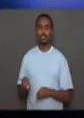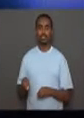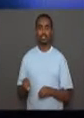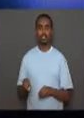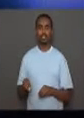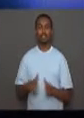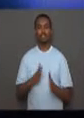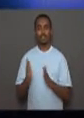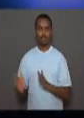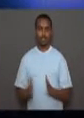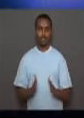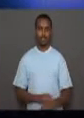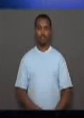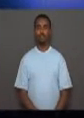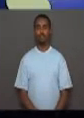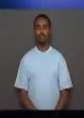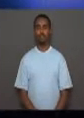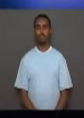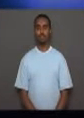Students, let's get ready.